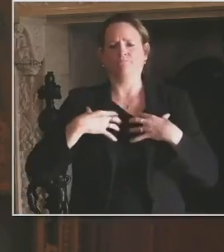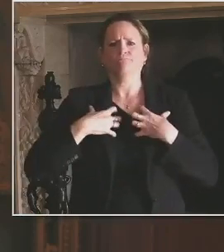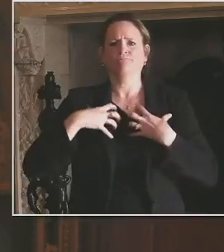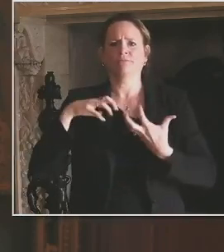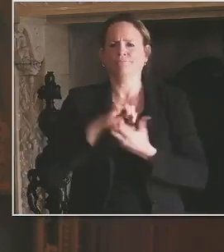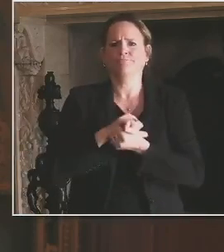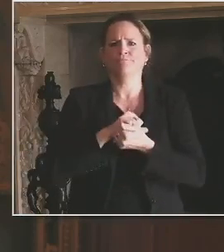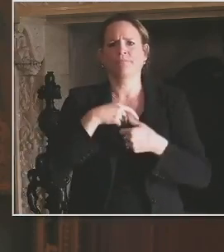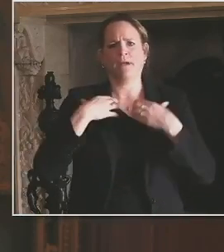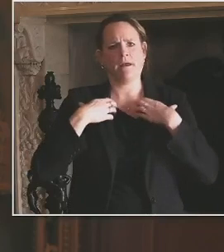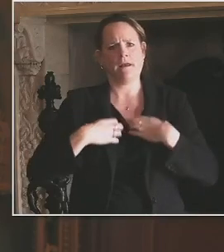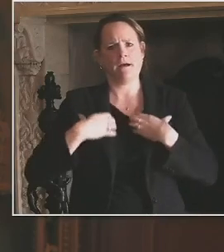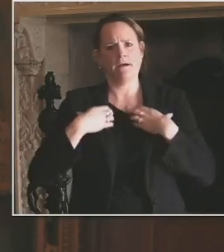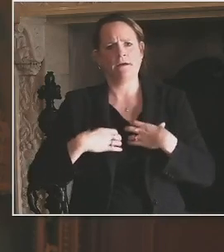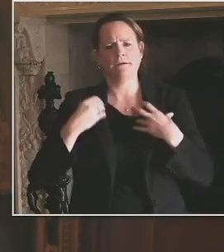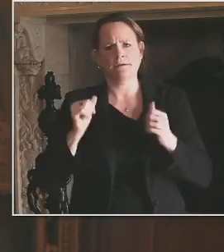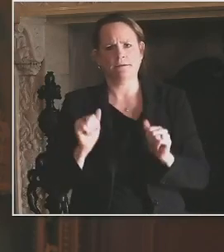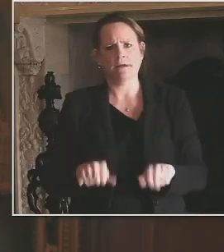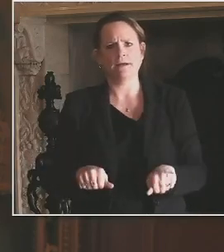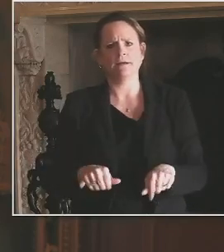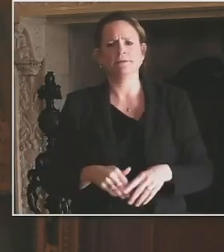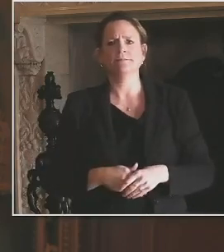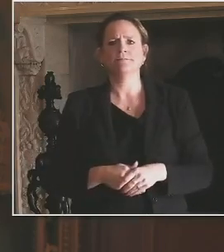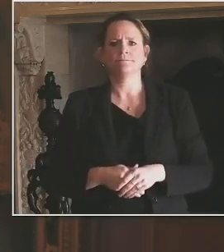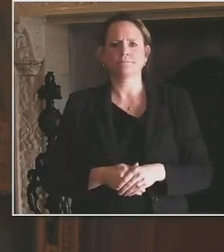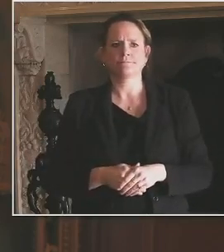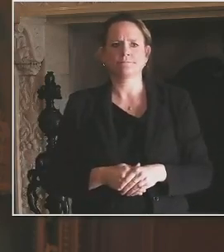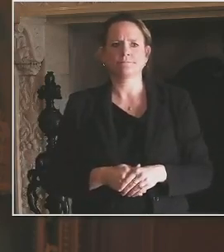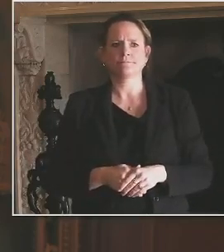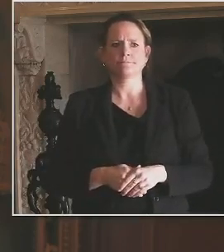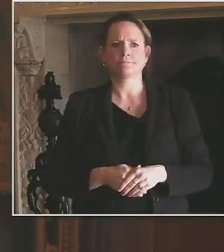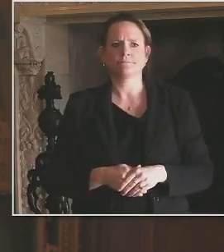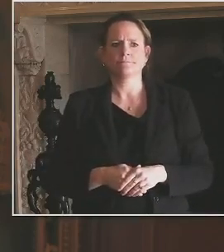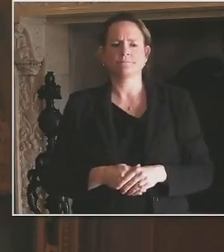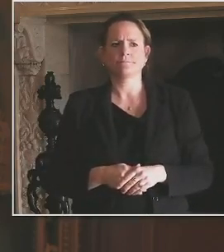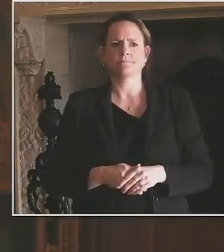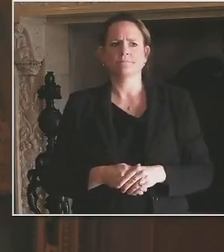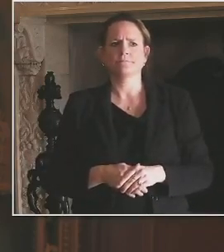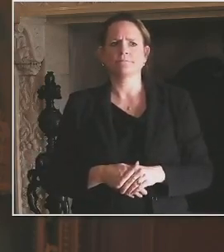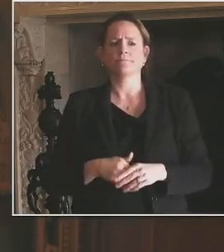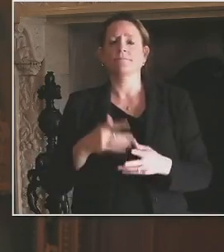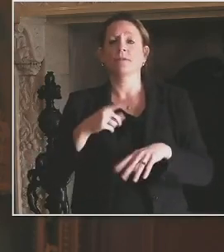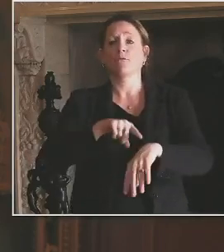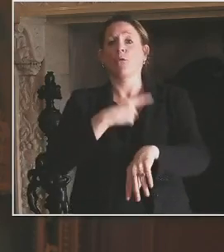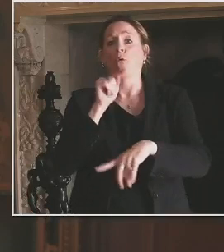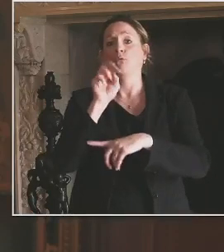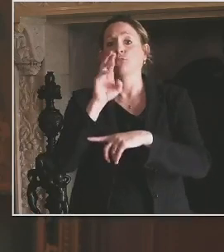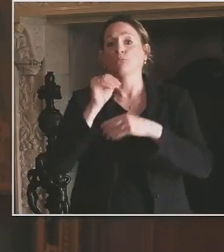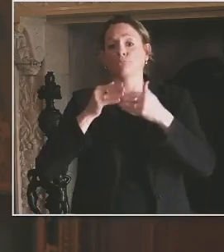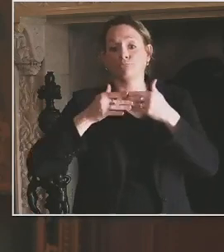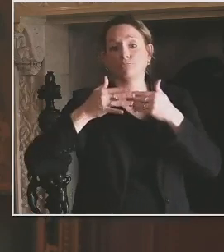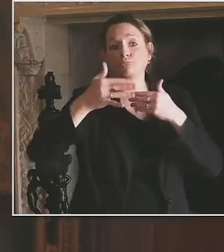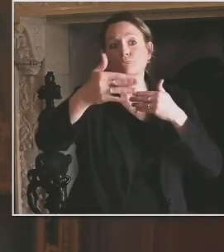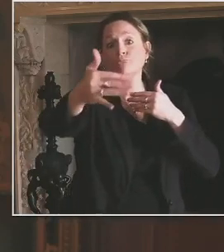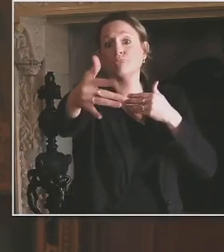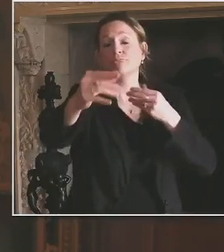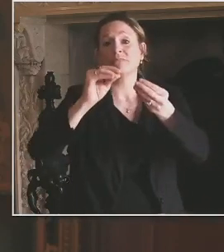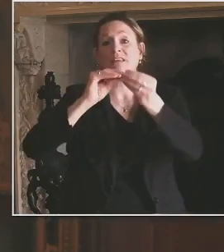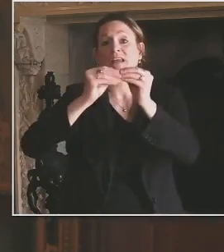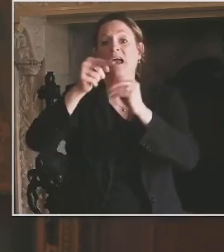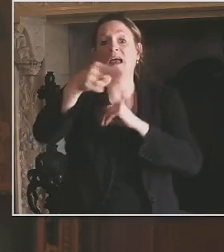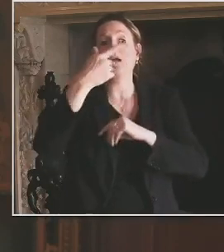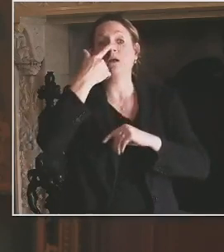would say it's too early to have long-term data on how much long-term morbidity or long-term consequences related to those